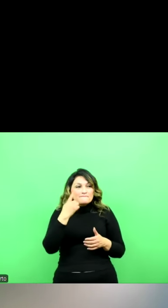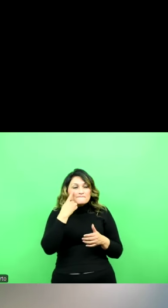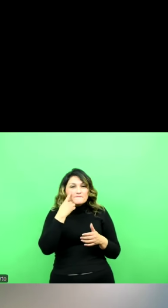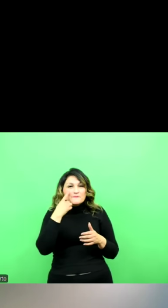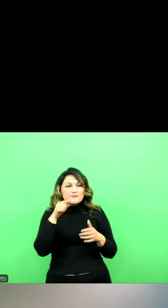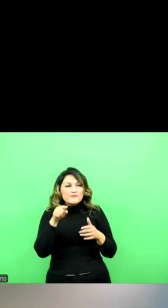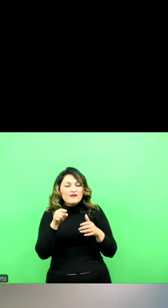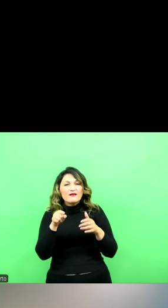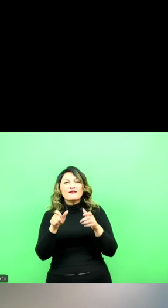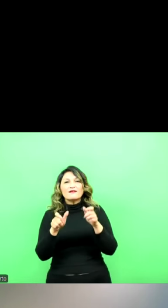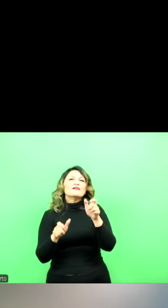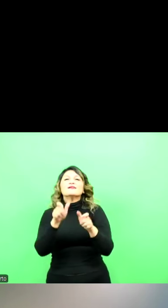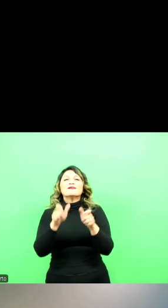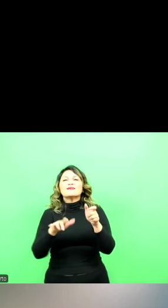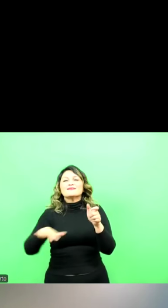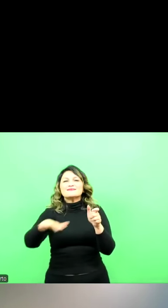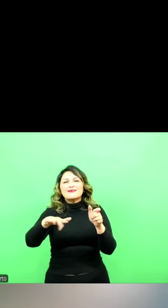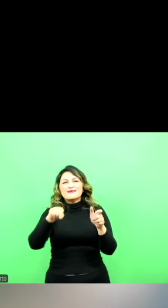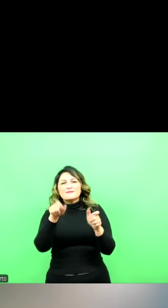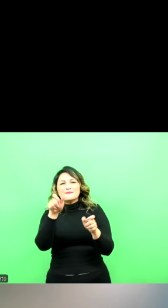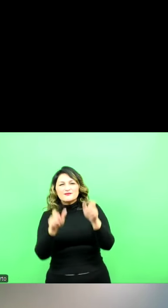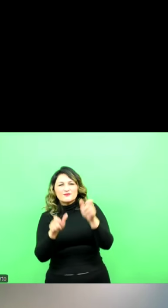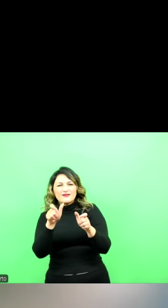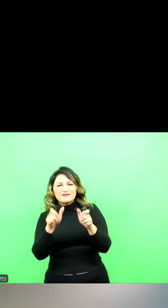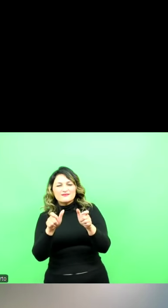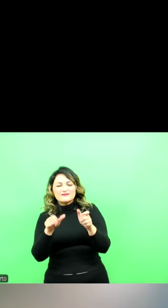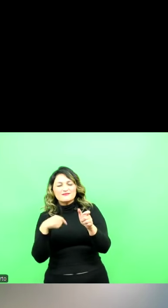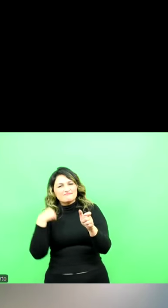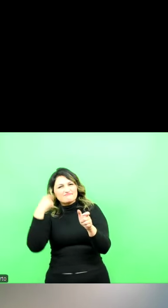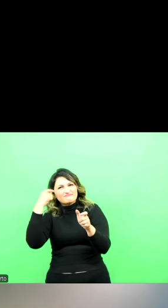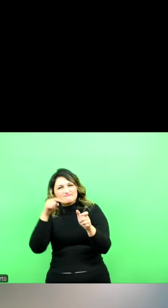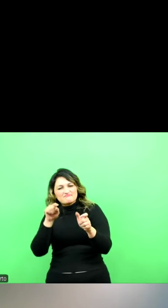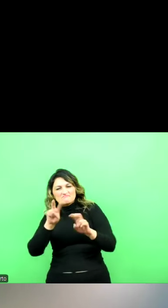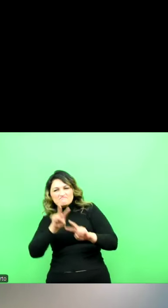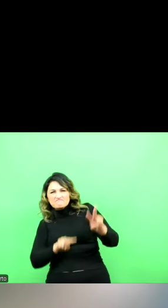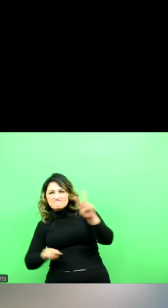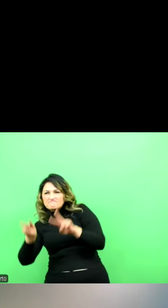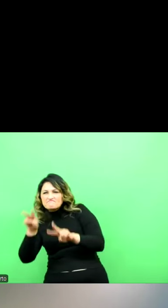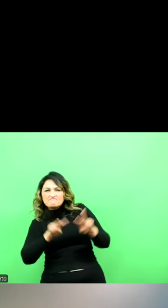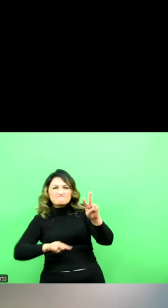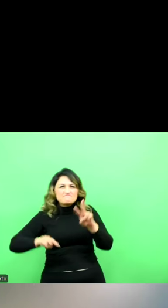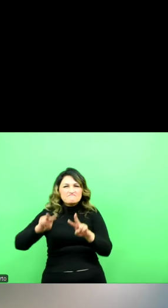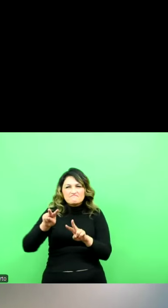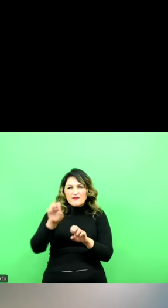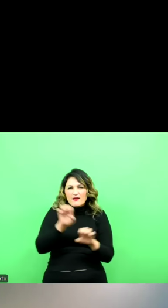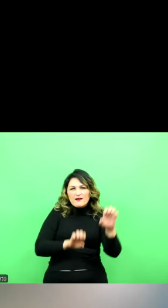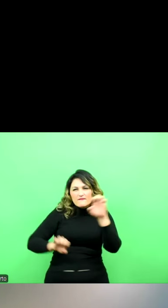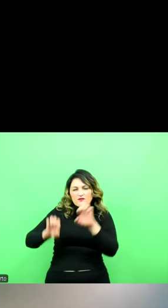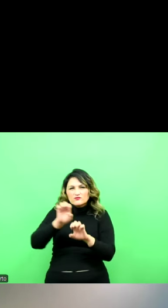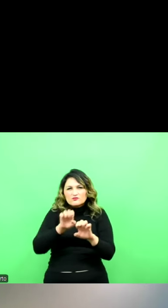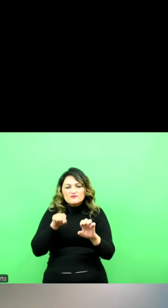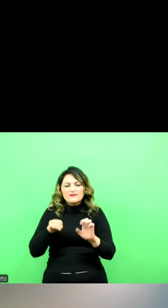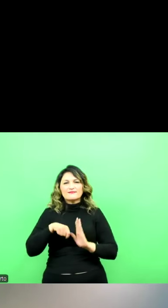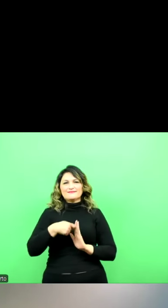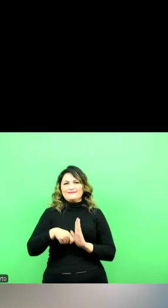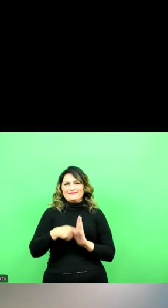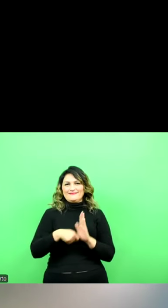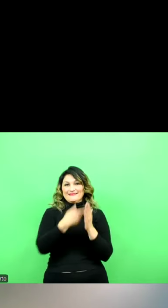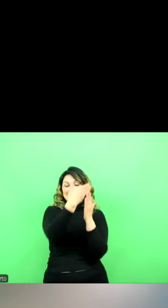risk and disaster management after implementing this tool.